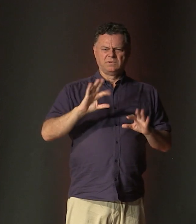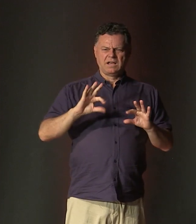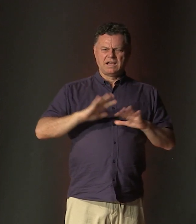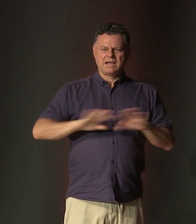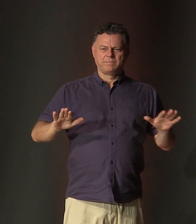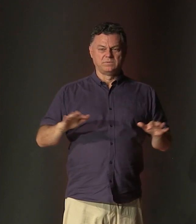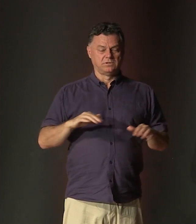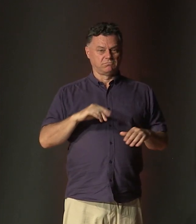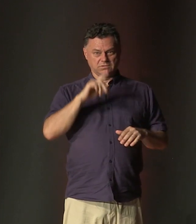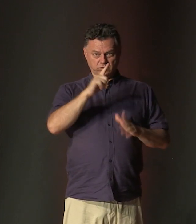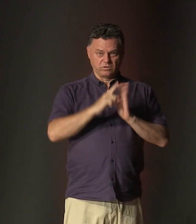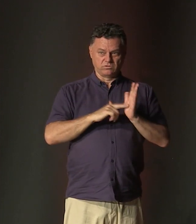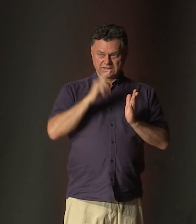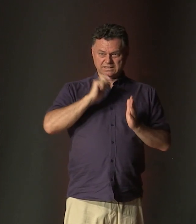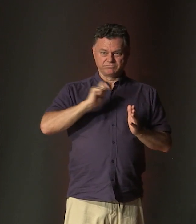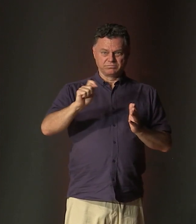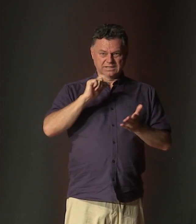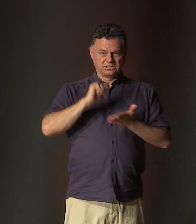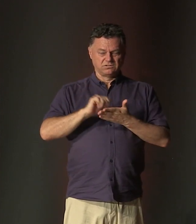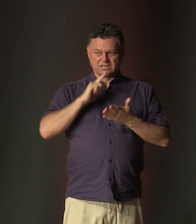say. But how do you stop them?